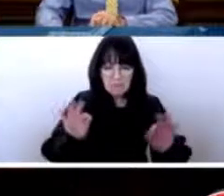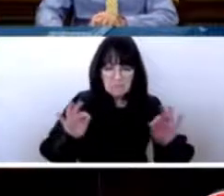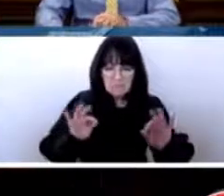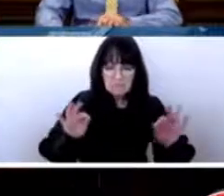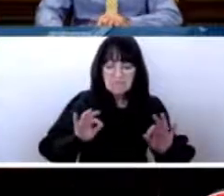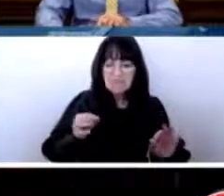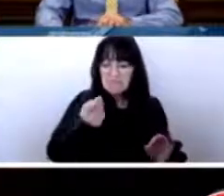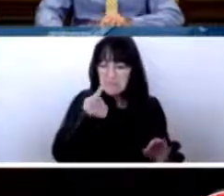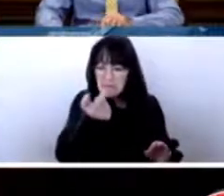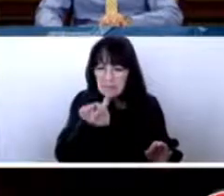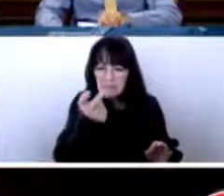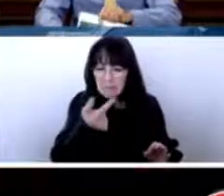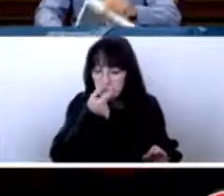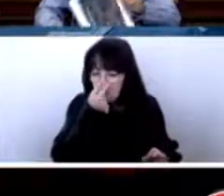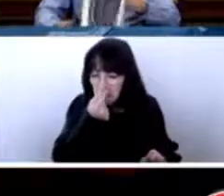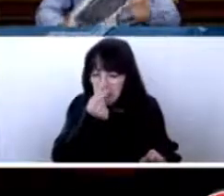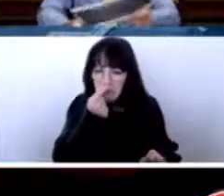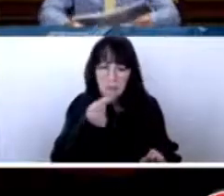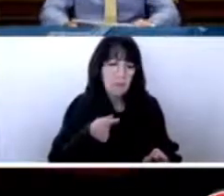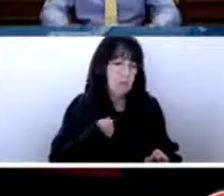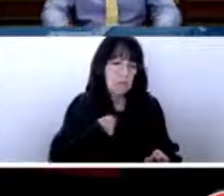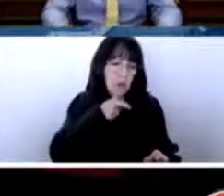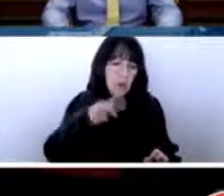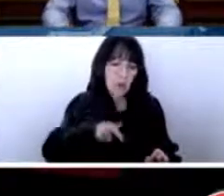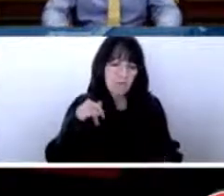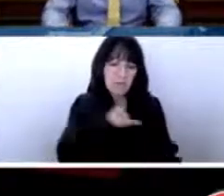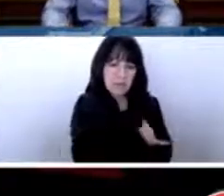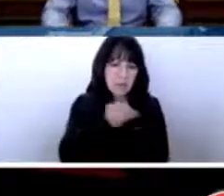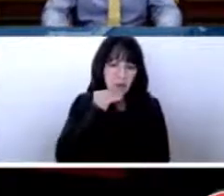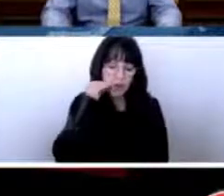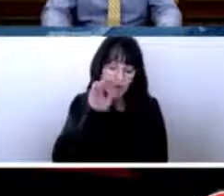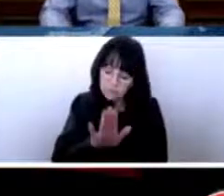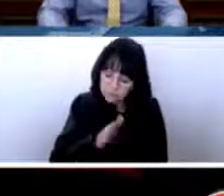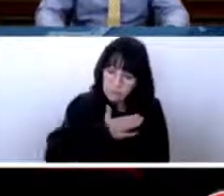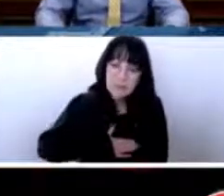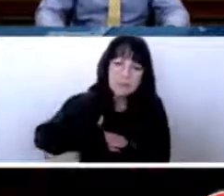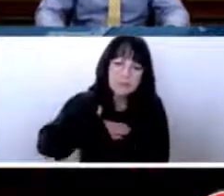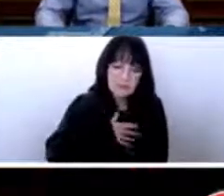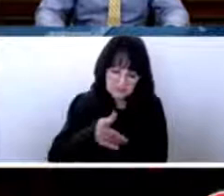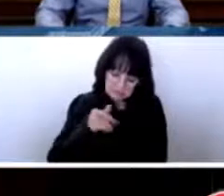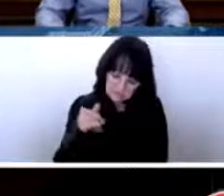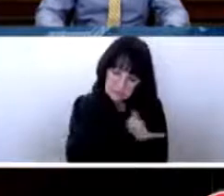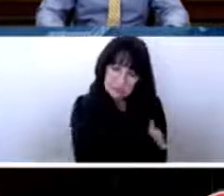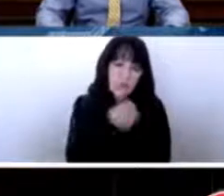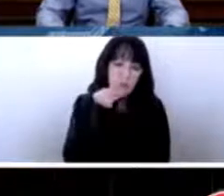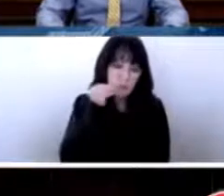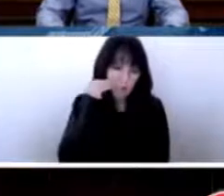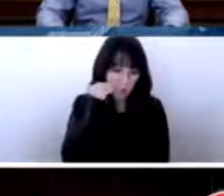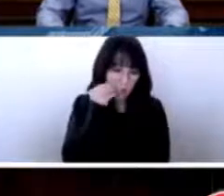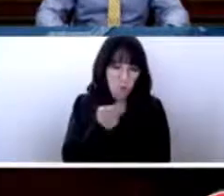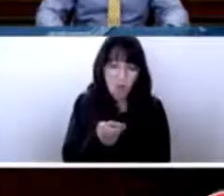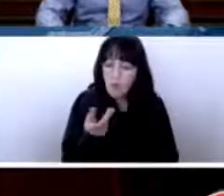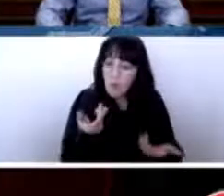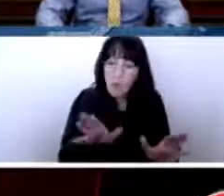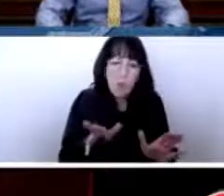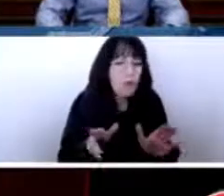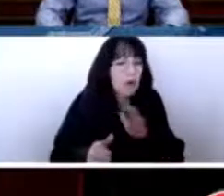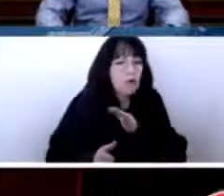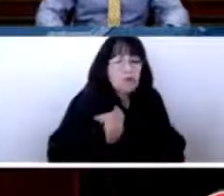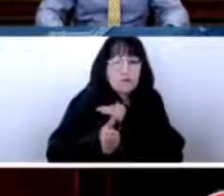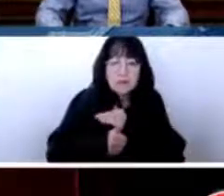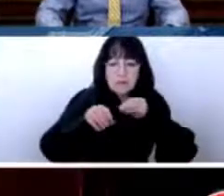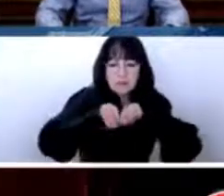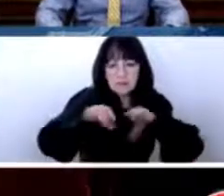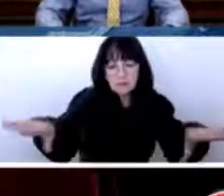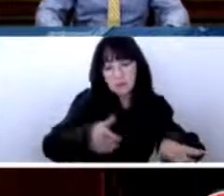but when you're sick, you should stay home and don't take that chance. So thank you to our healthcare workers. We're